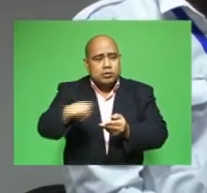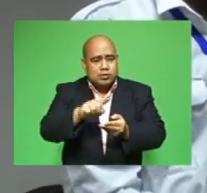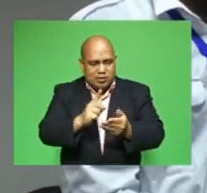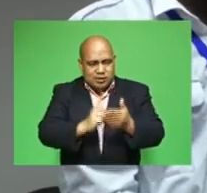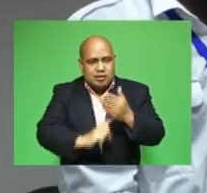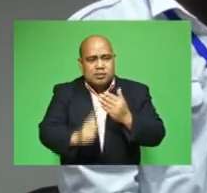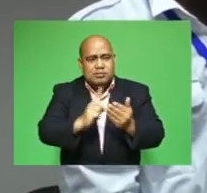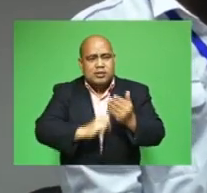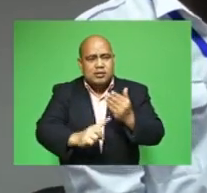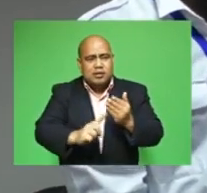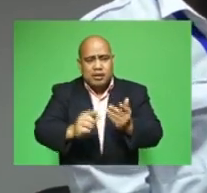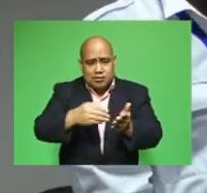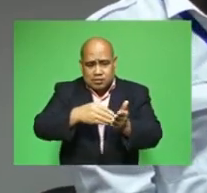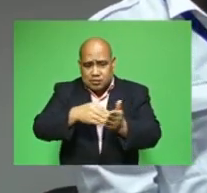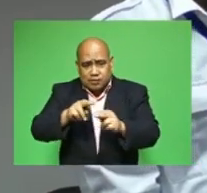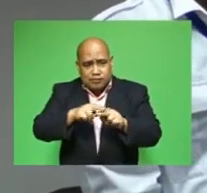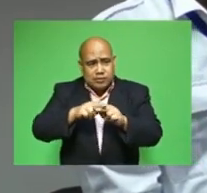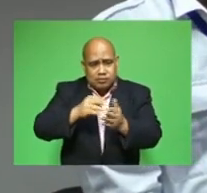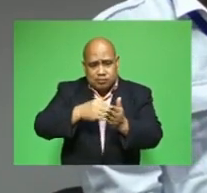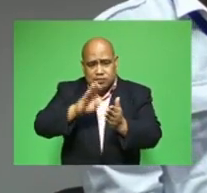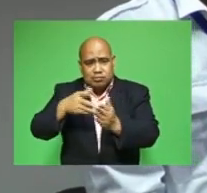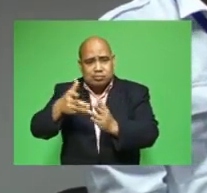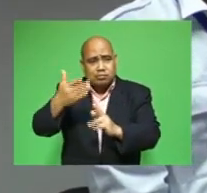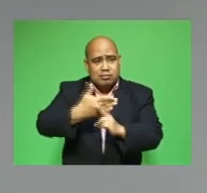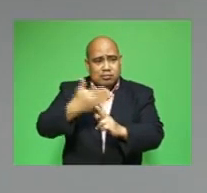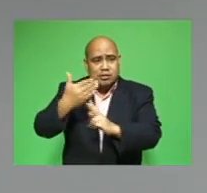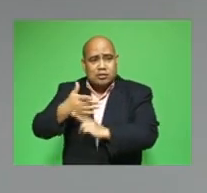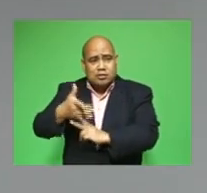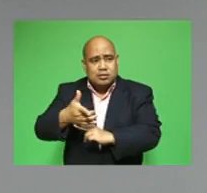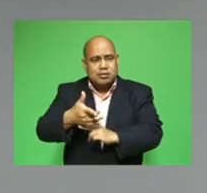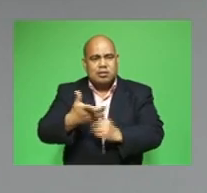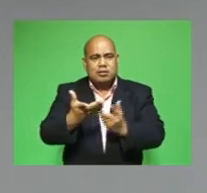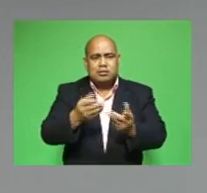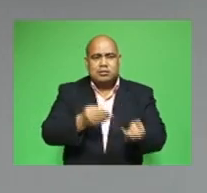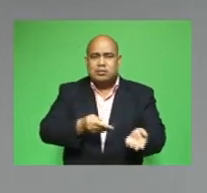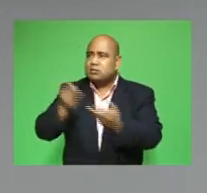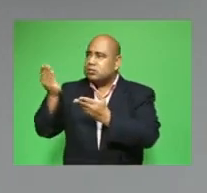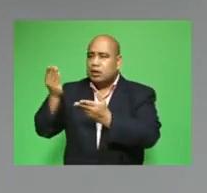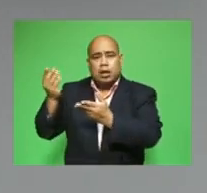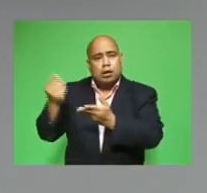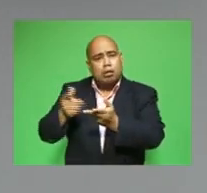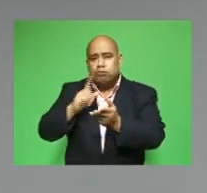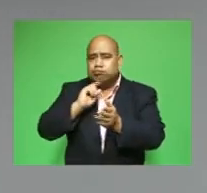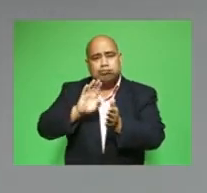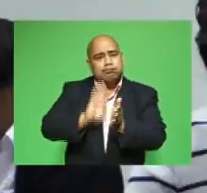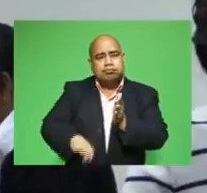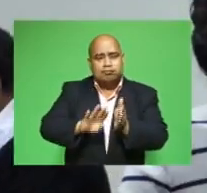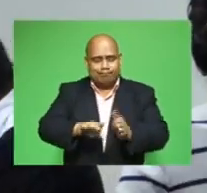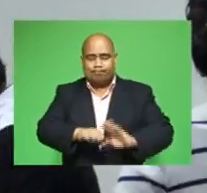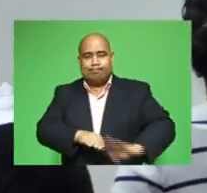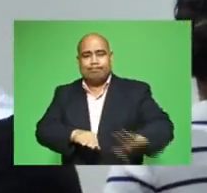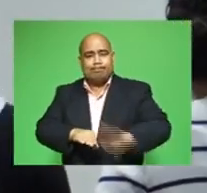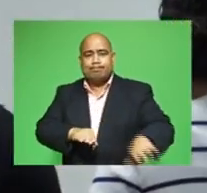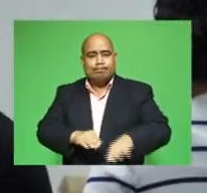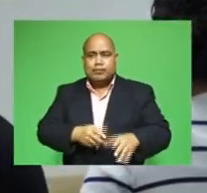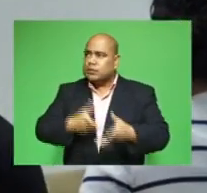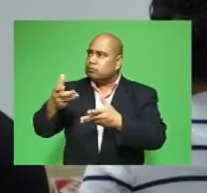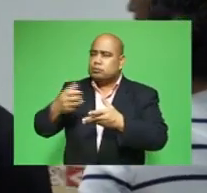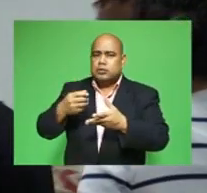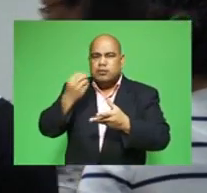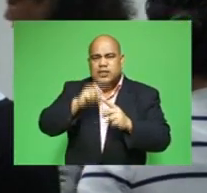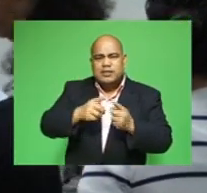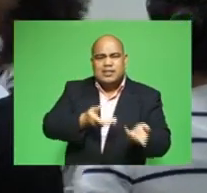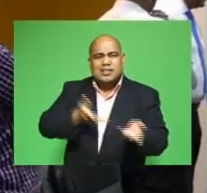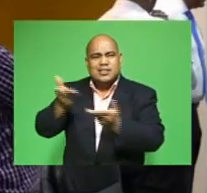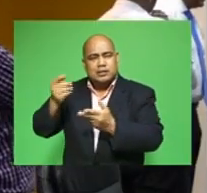Investment Fiji, immigration may decline some applications. These as they also do reviews to consider the type of businesses proposed